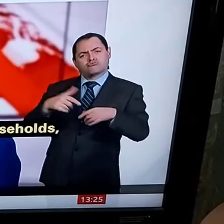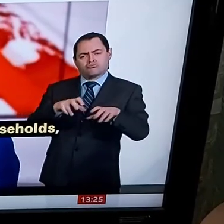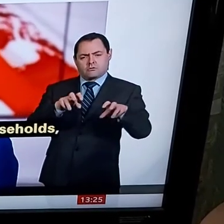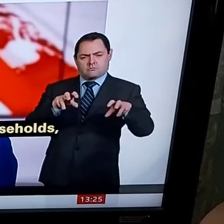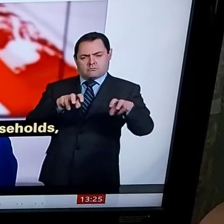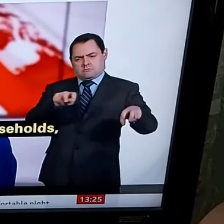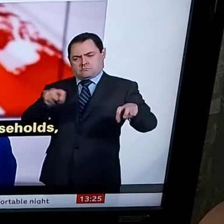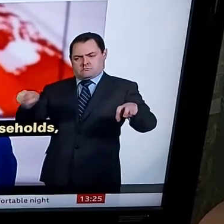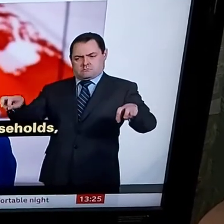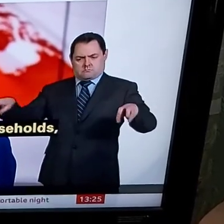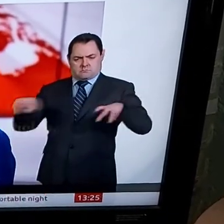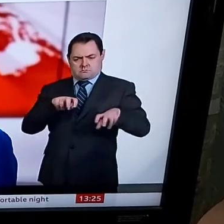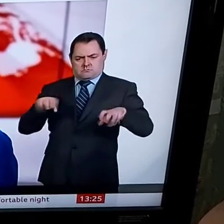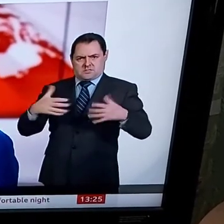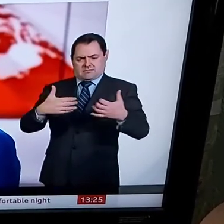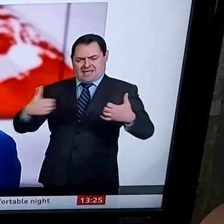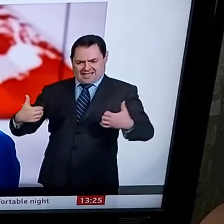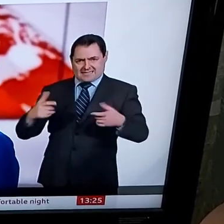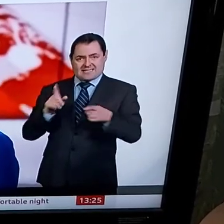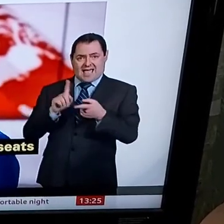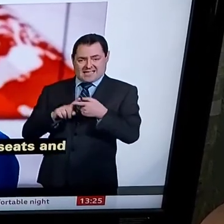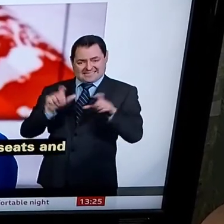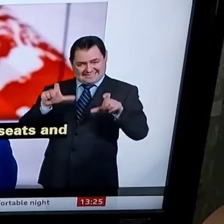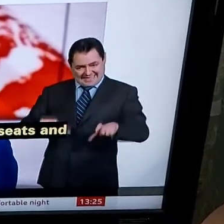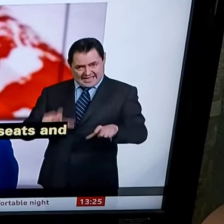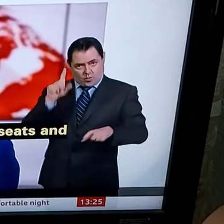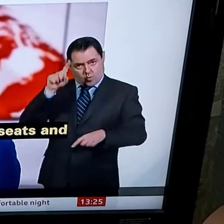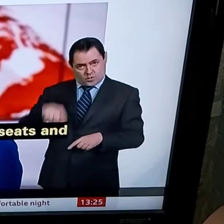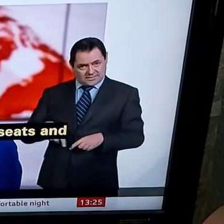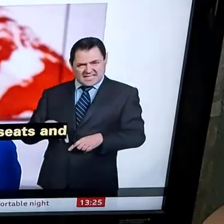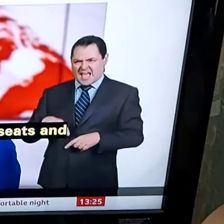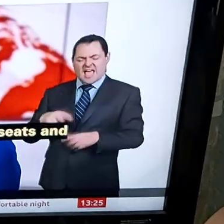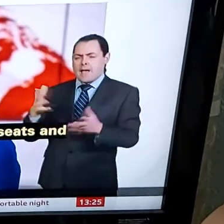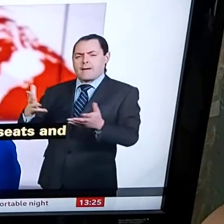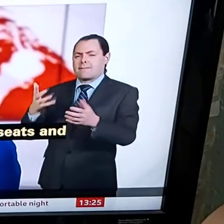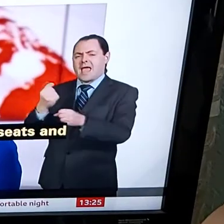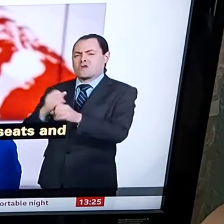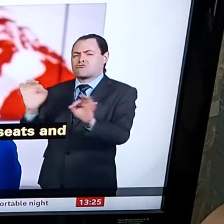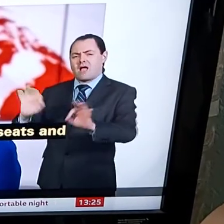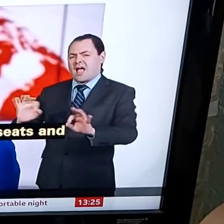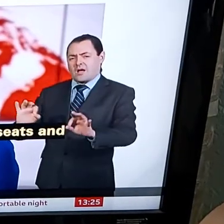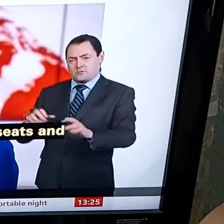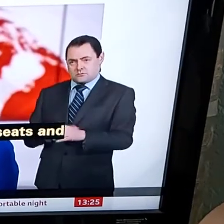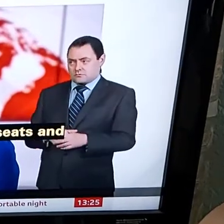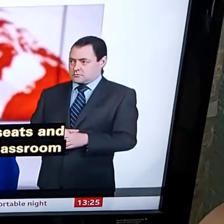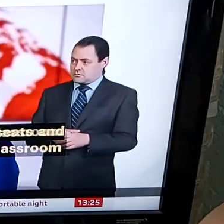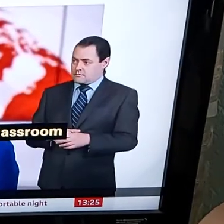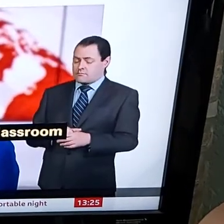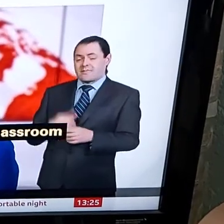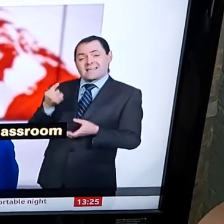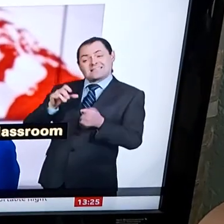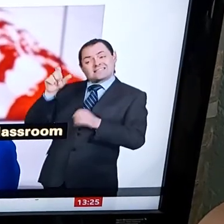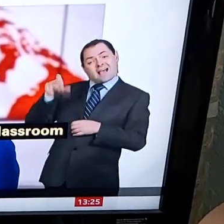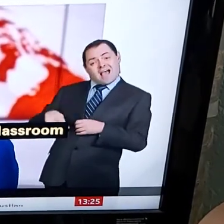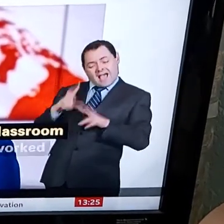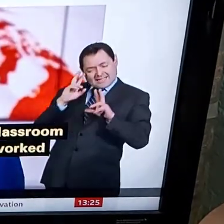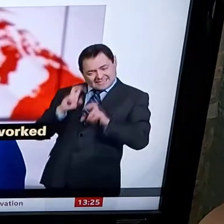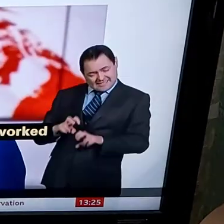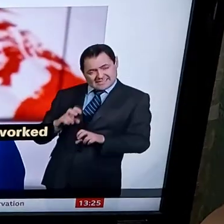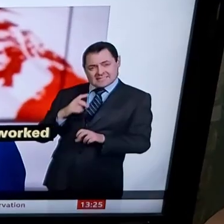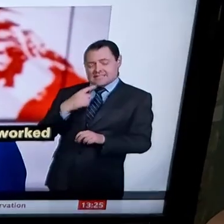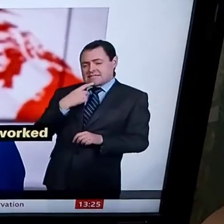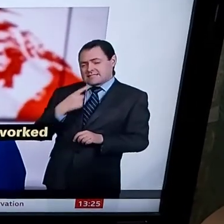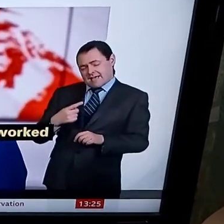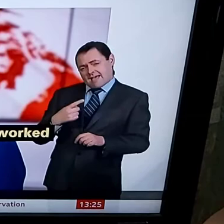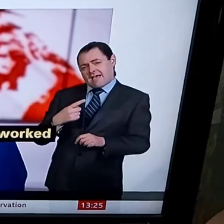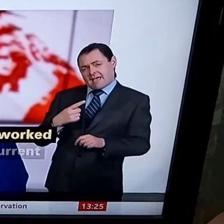in the same classroom all day. Now, the scientists who worked on the modelling that the current government advice is based on, they're saying that this